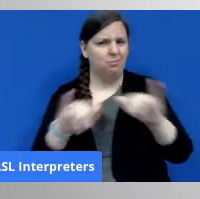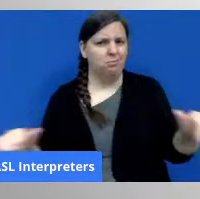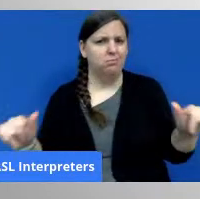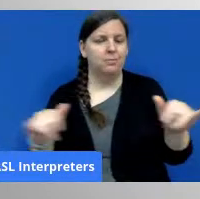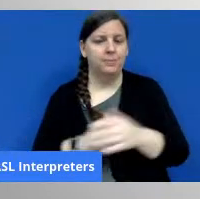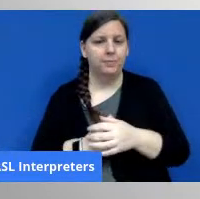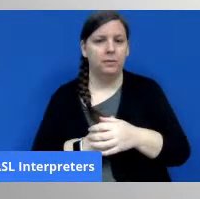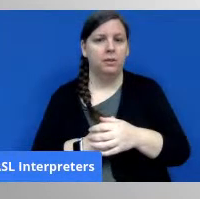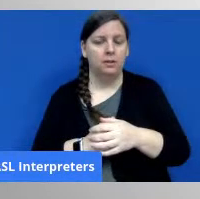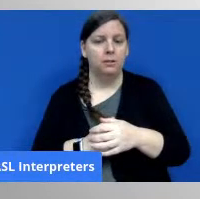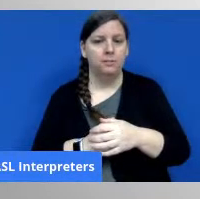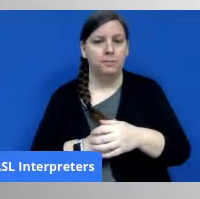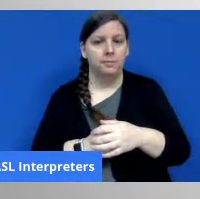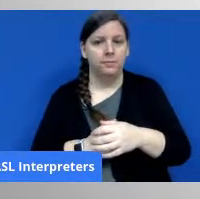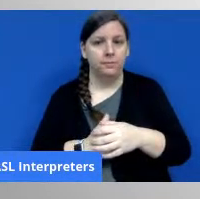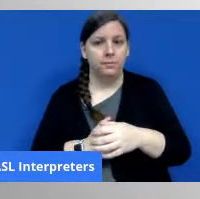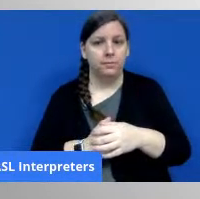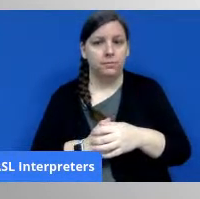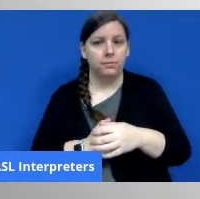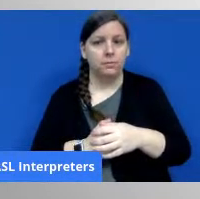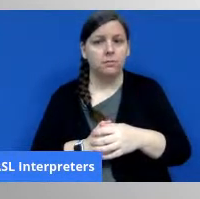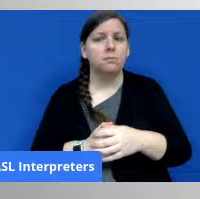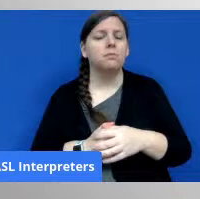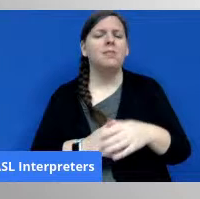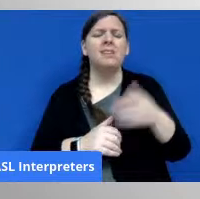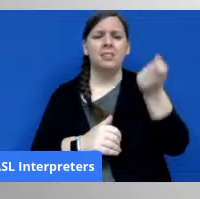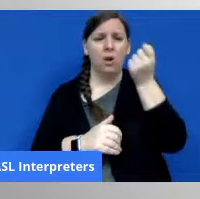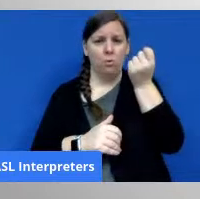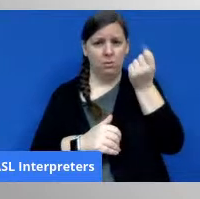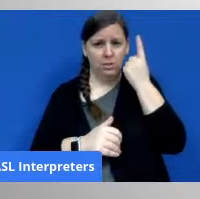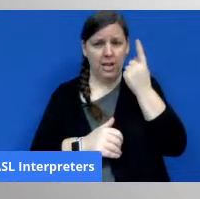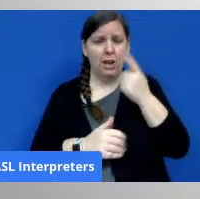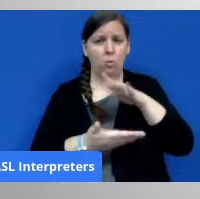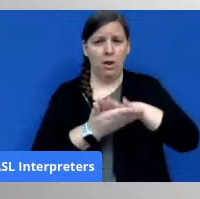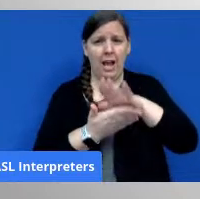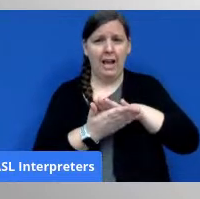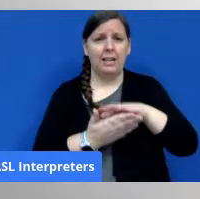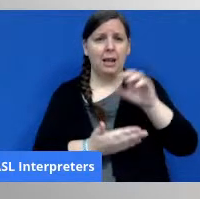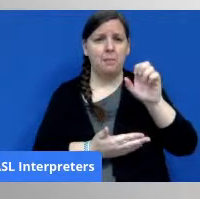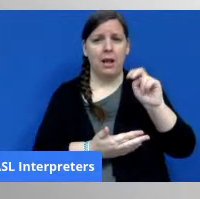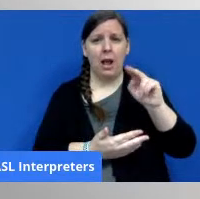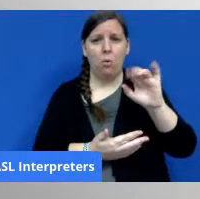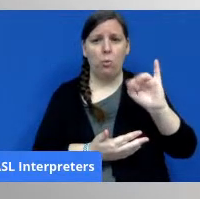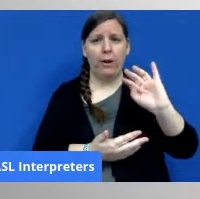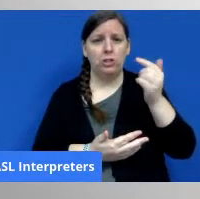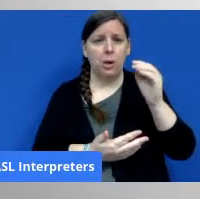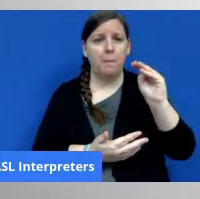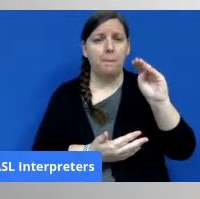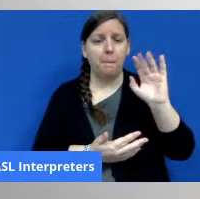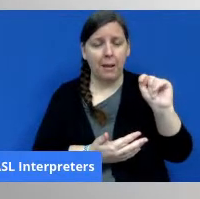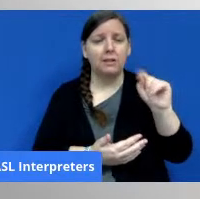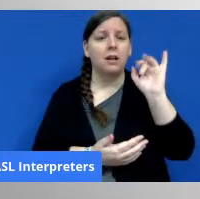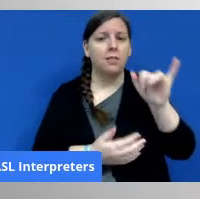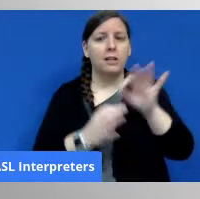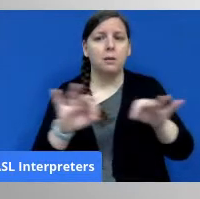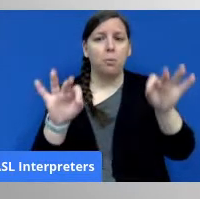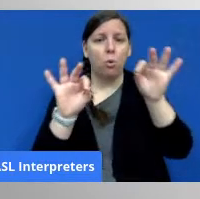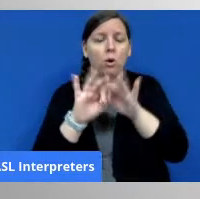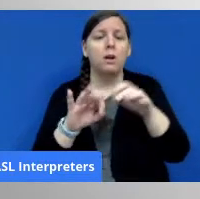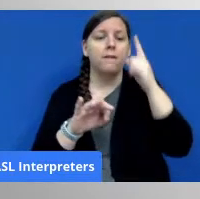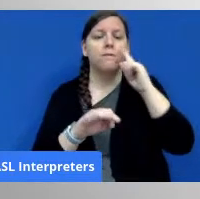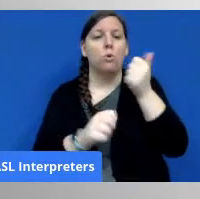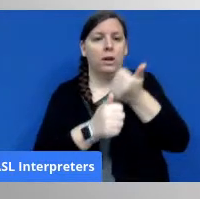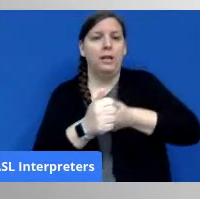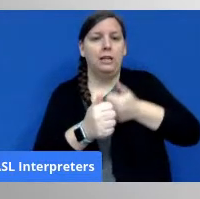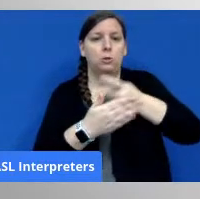Grant. It's throughout the requirements, but it's also important to after-school programs in general. So academic